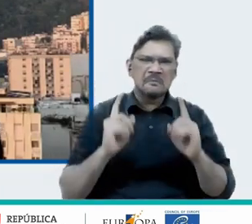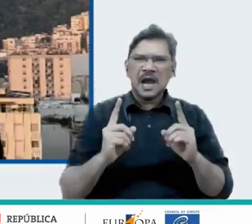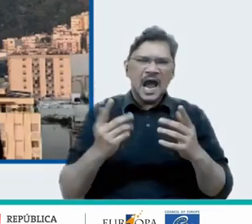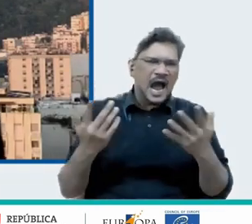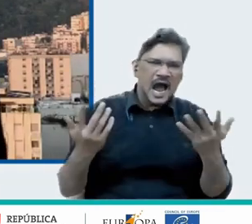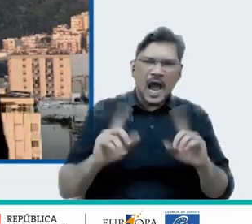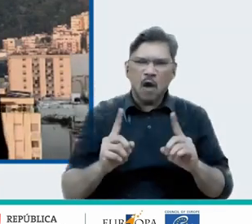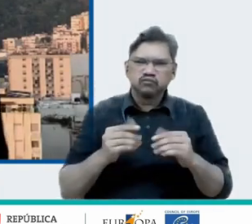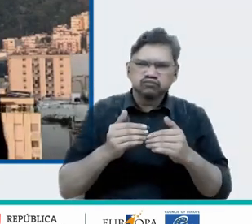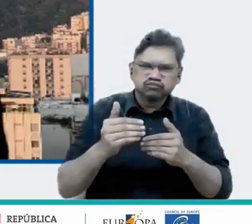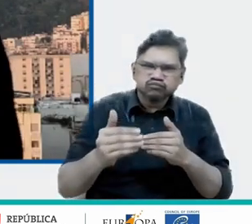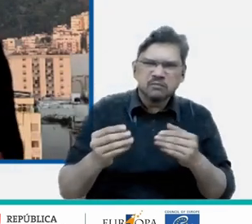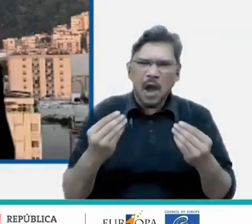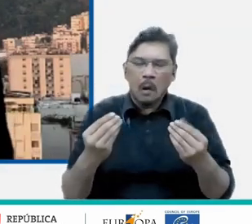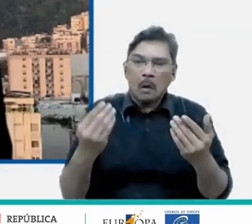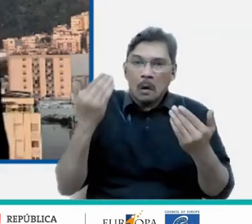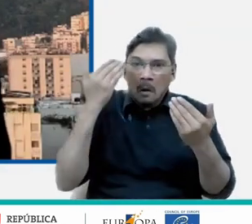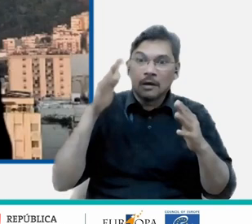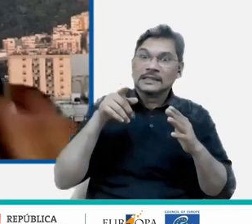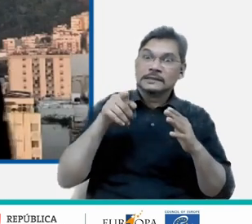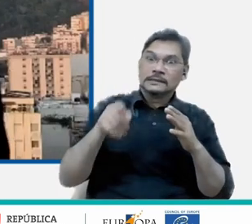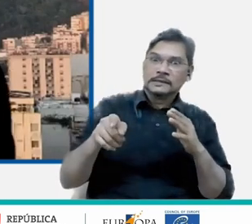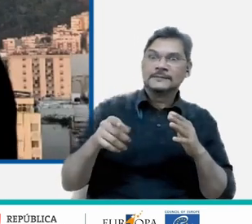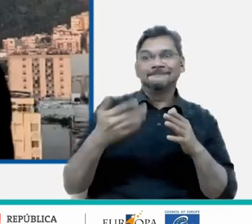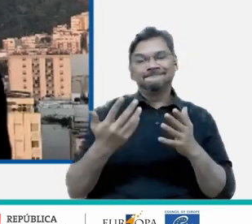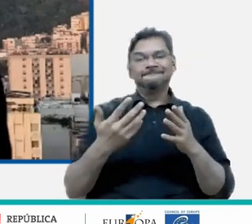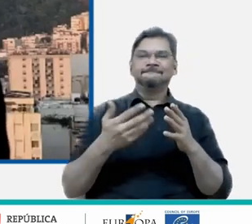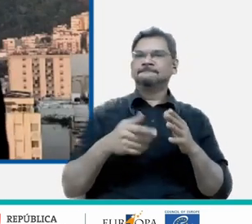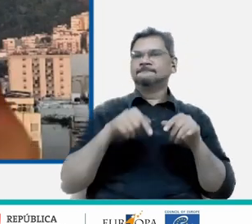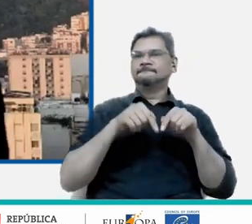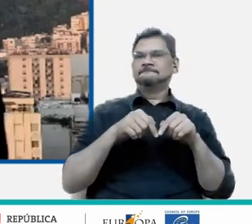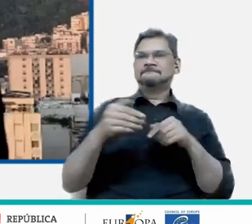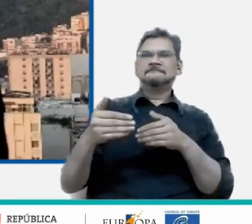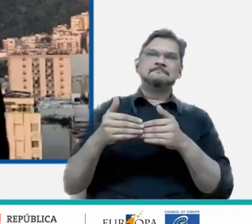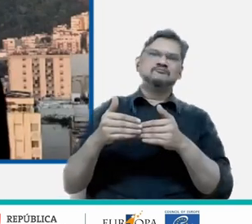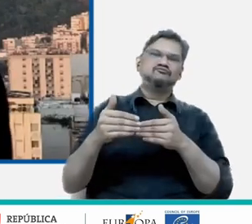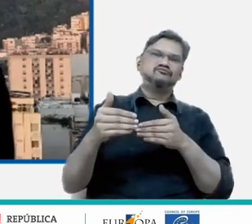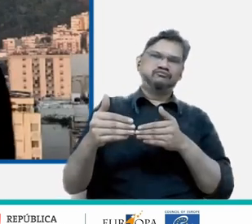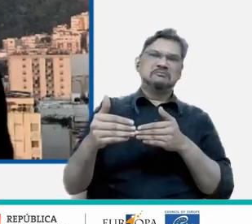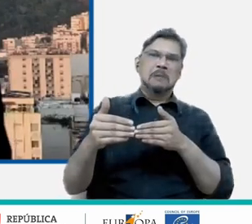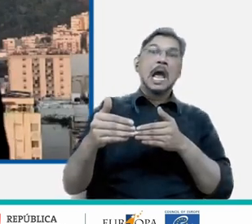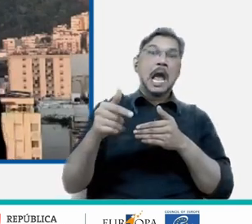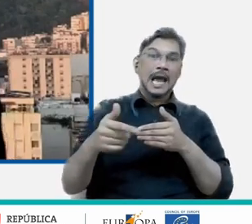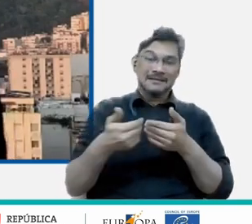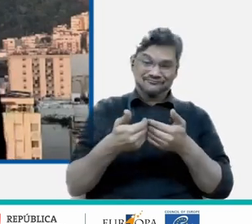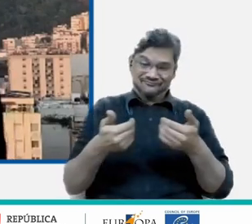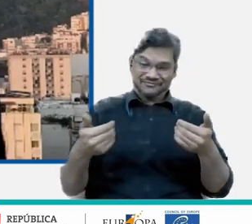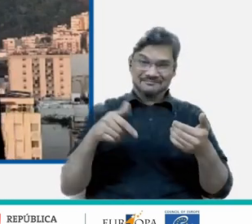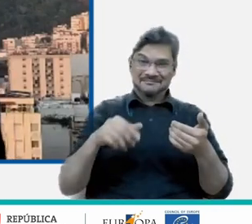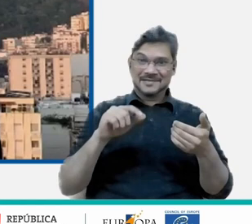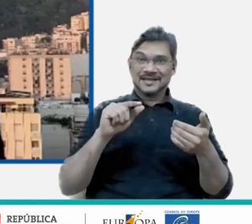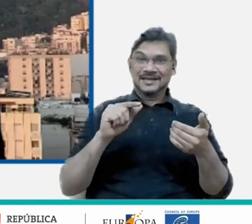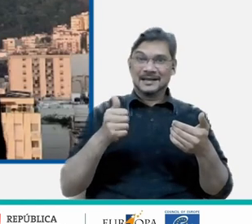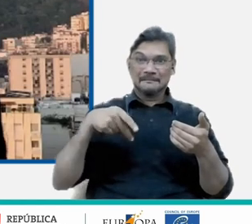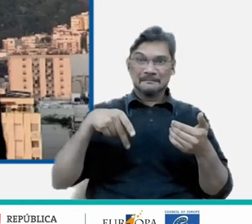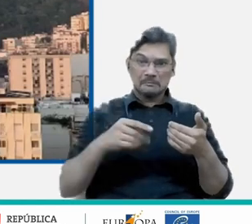preparation facilities. And then that's why and when the GAP Fund was created. So it was launched by Germany, Luxembourg, and